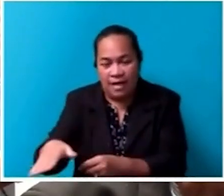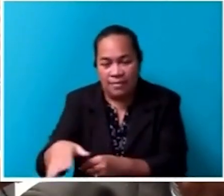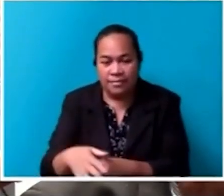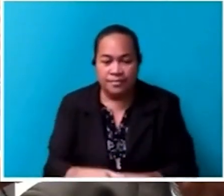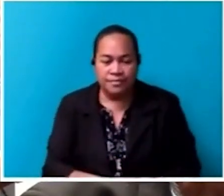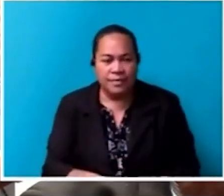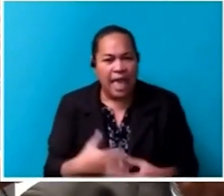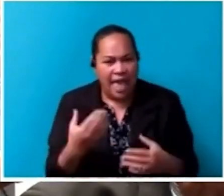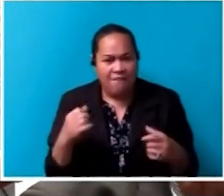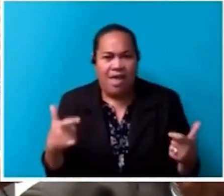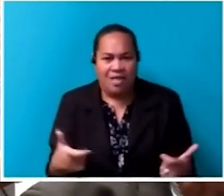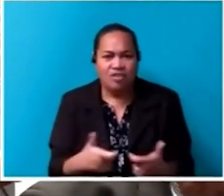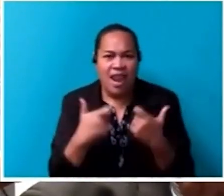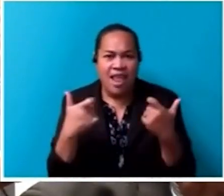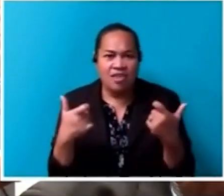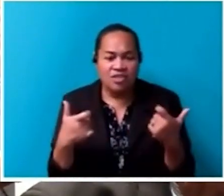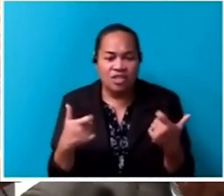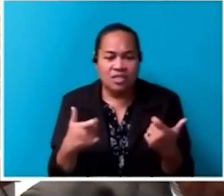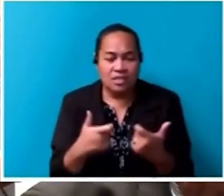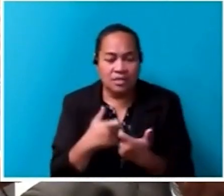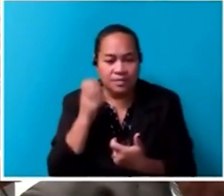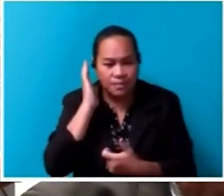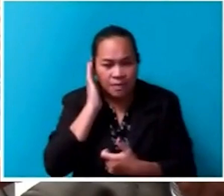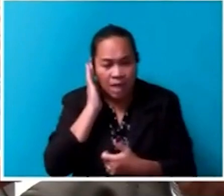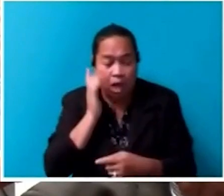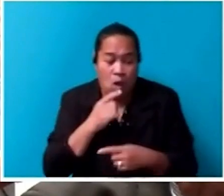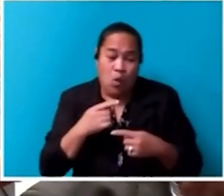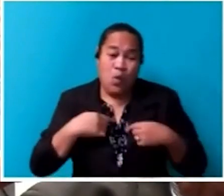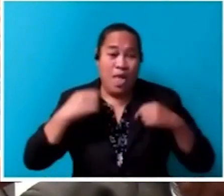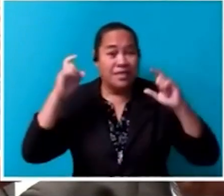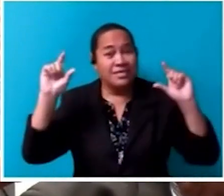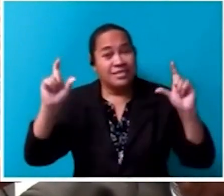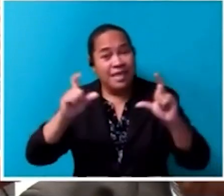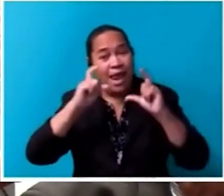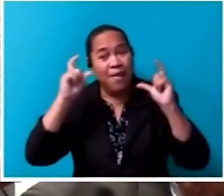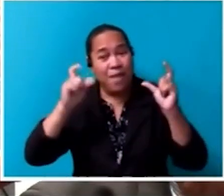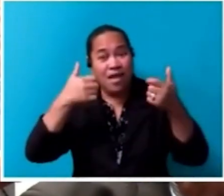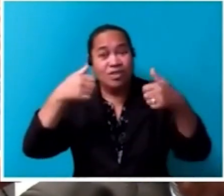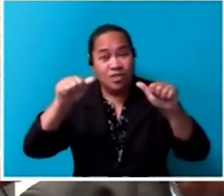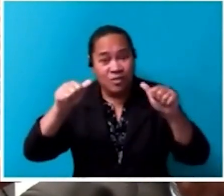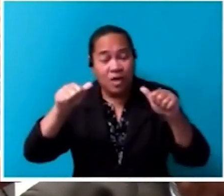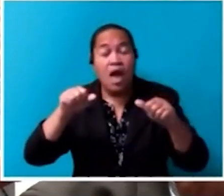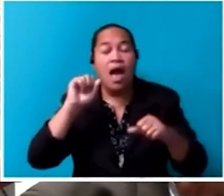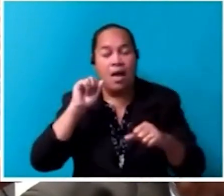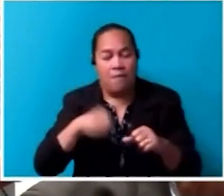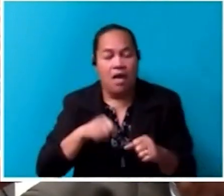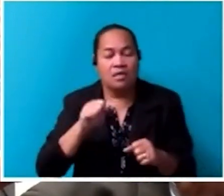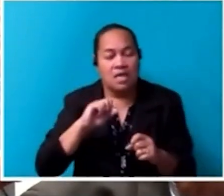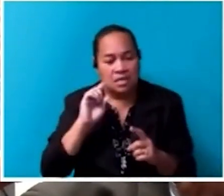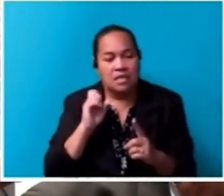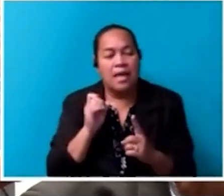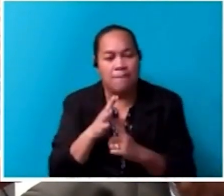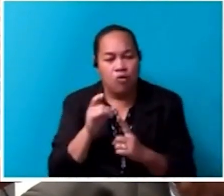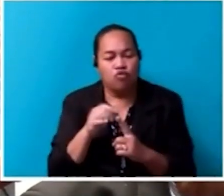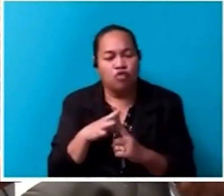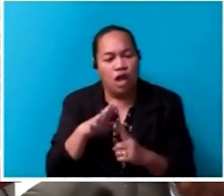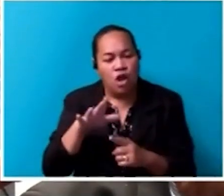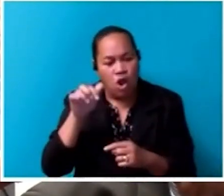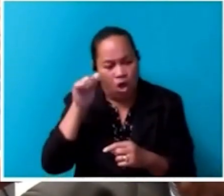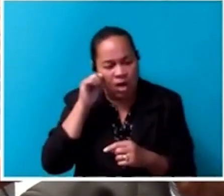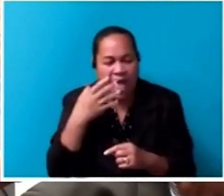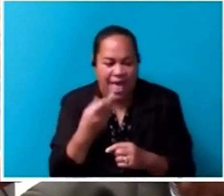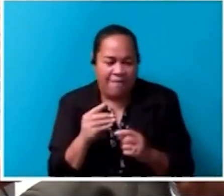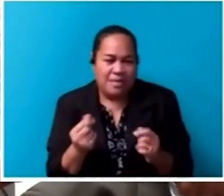encountered. Honourable Speaker, while we celebrate the achievements, it is important to acknowledge the challenge